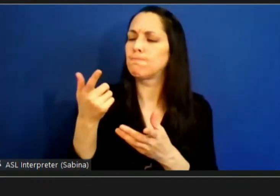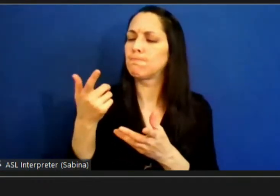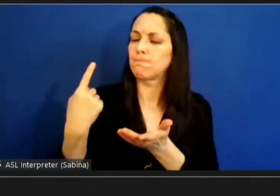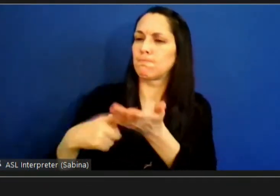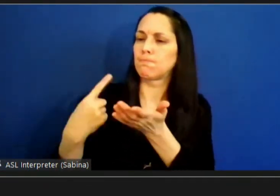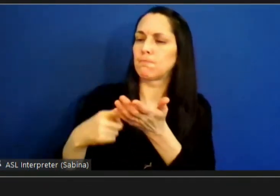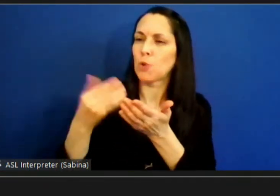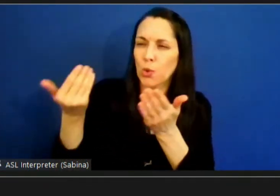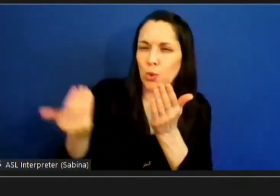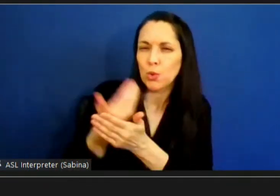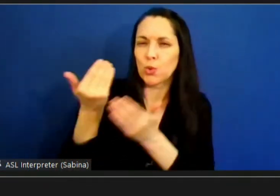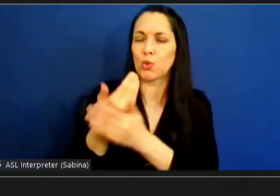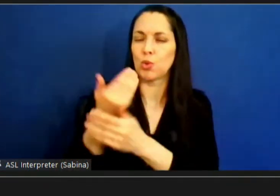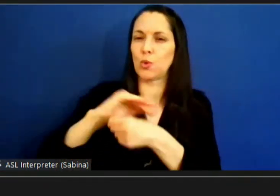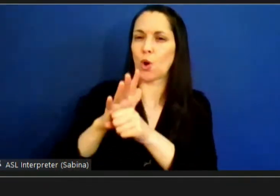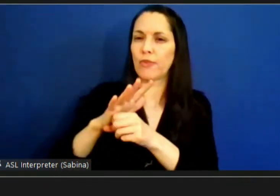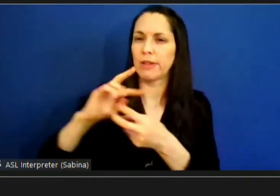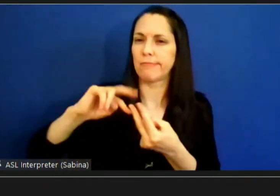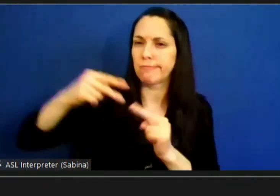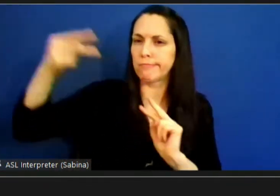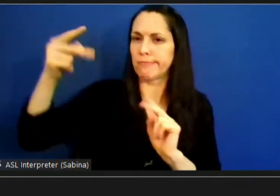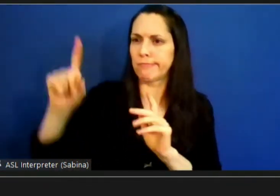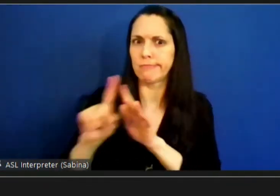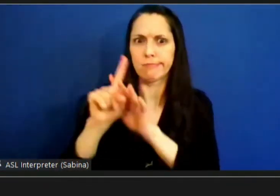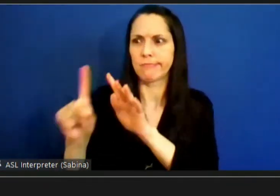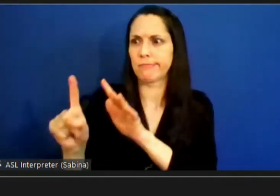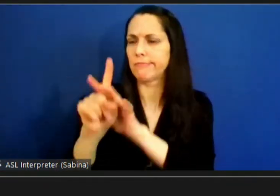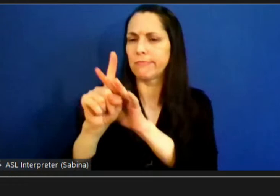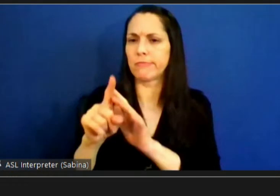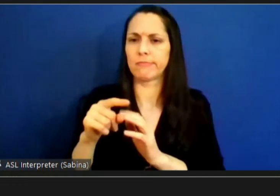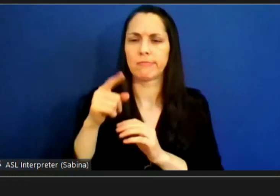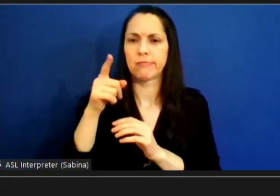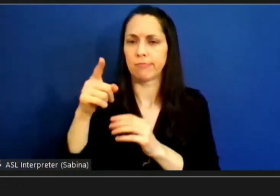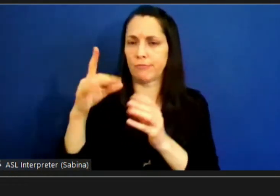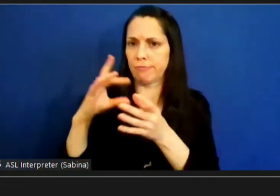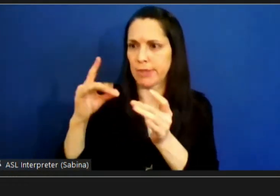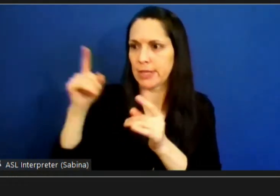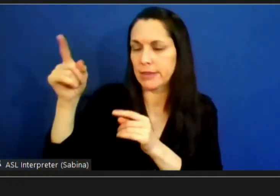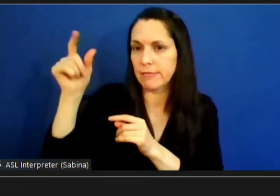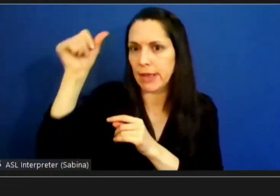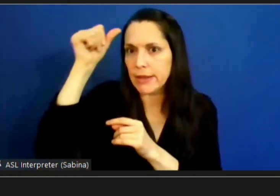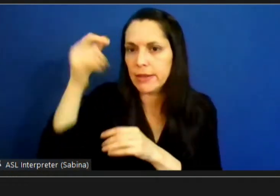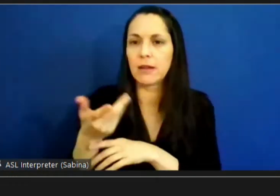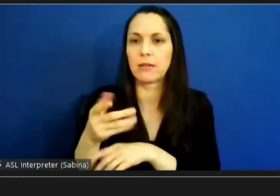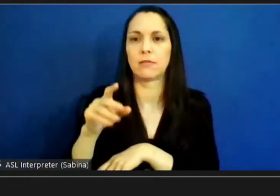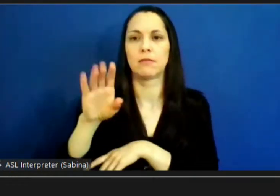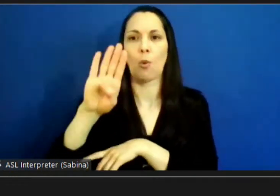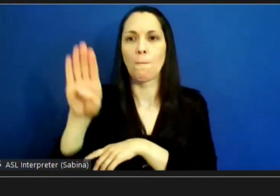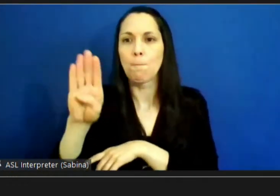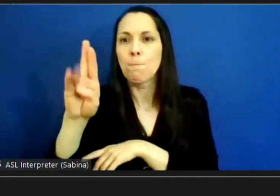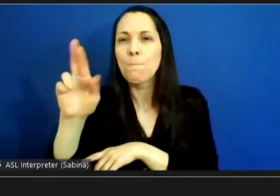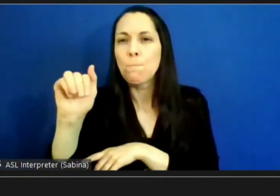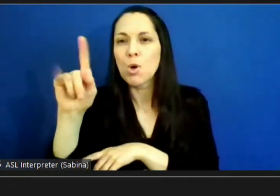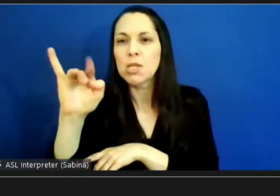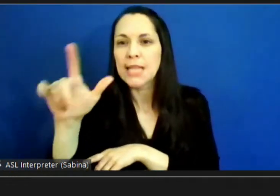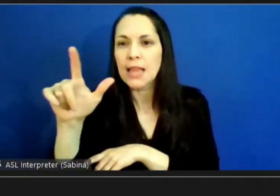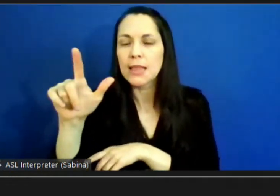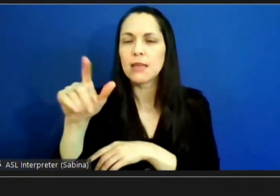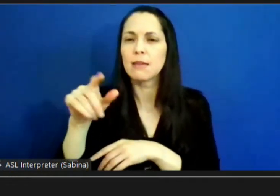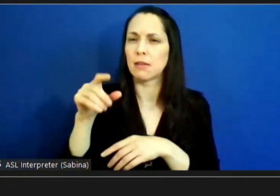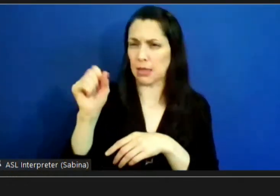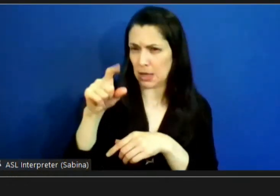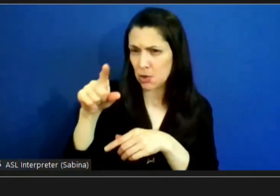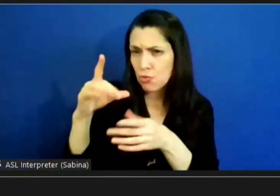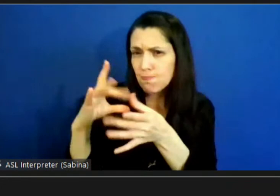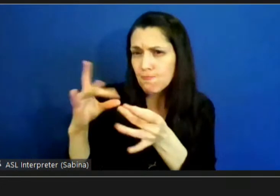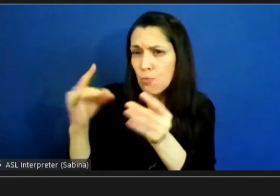new variants that are popping up. I know I think there's one in India and one in Brazil that I know of. If you could talk a little bit more about those